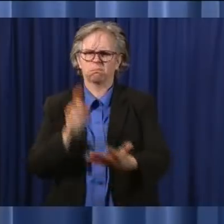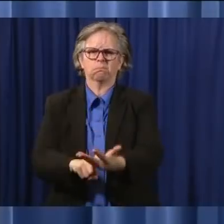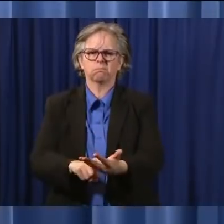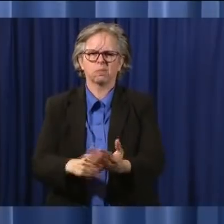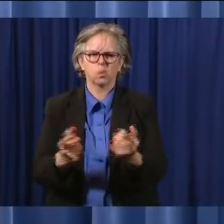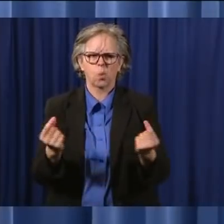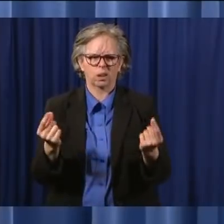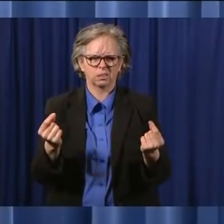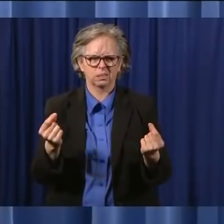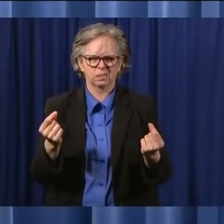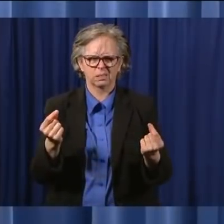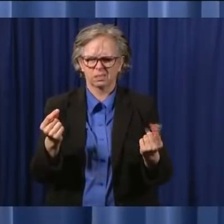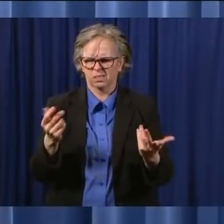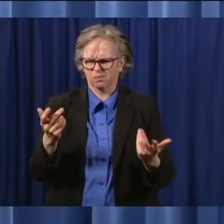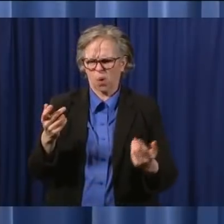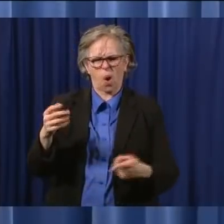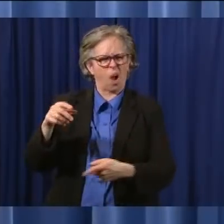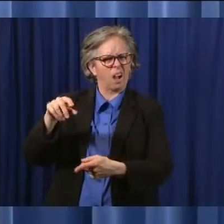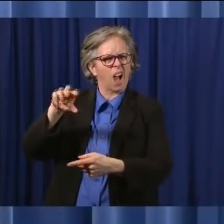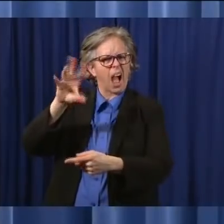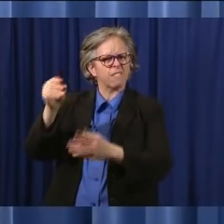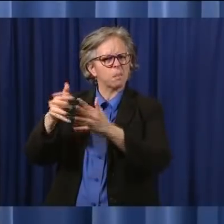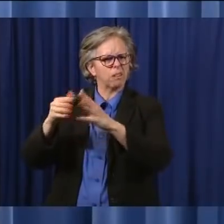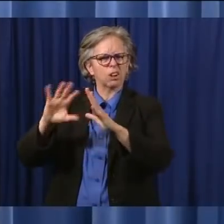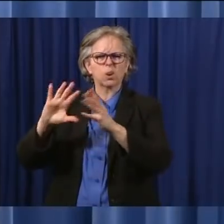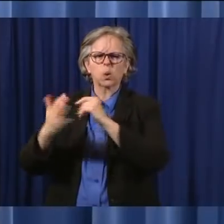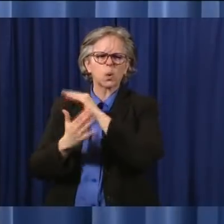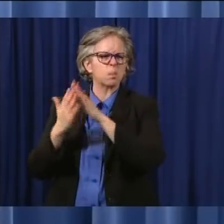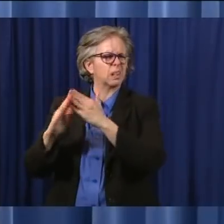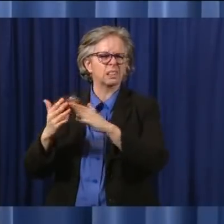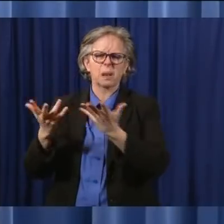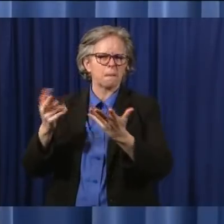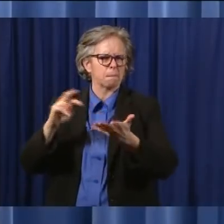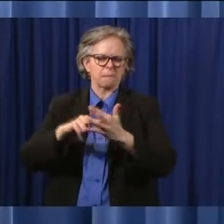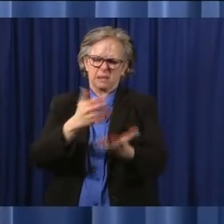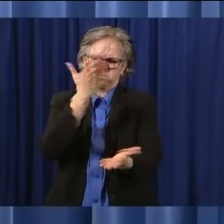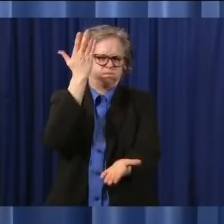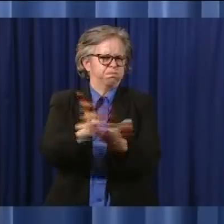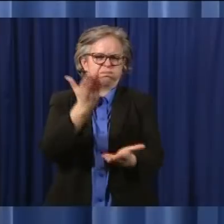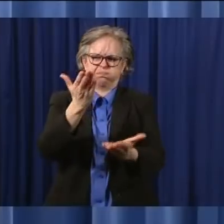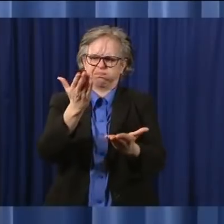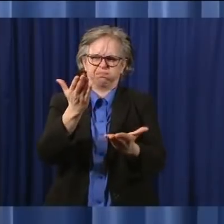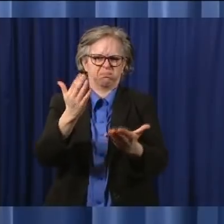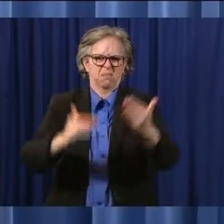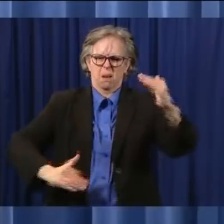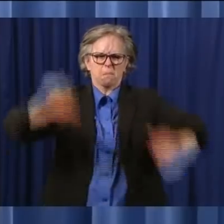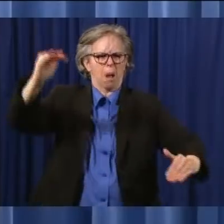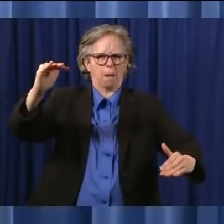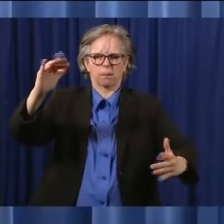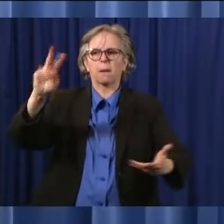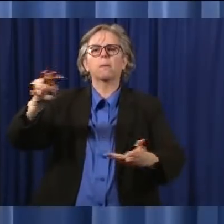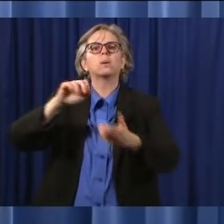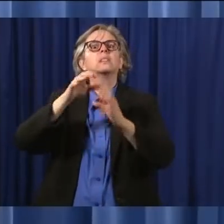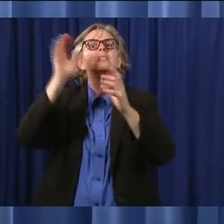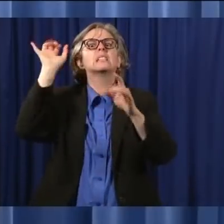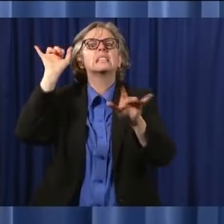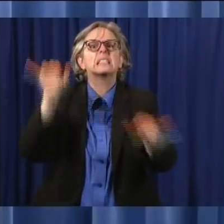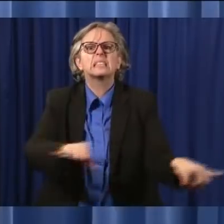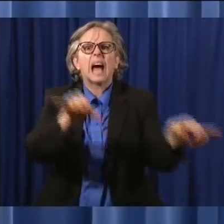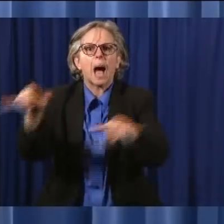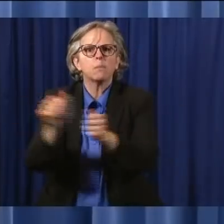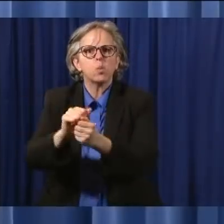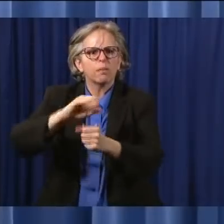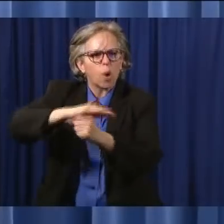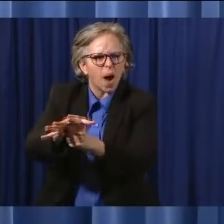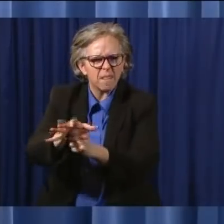hit by this COVID-19 virus. African Americans make up between 13 and 14%